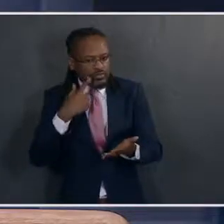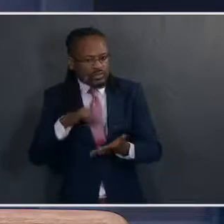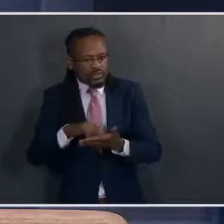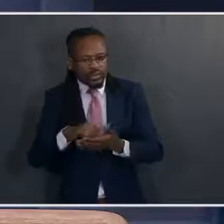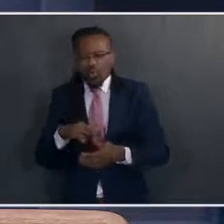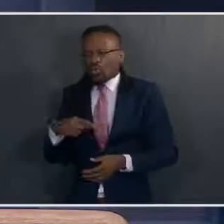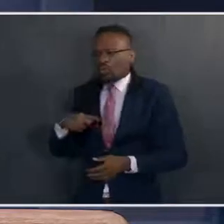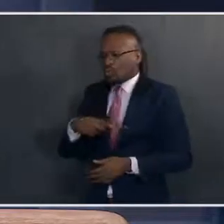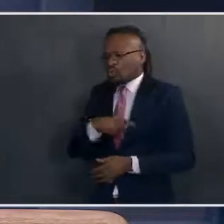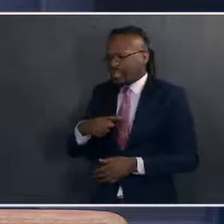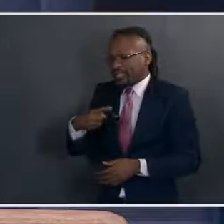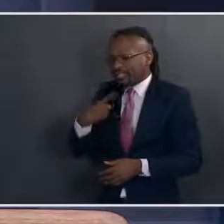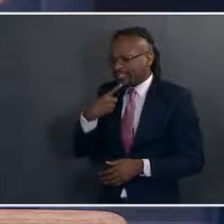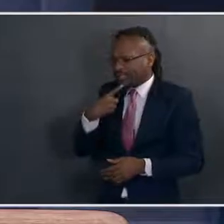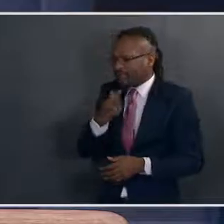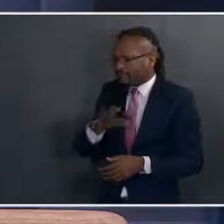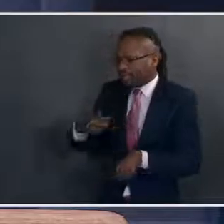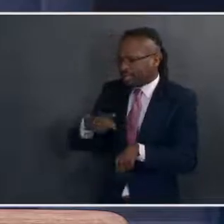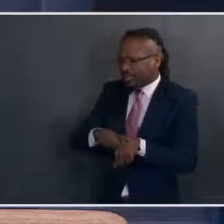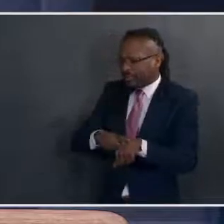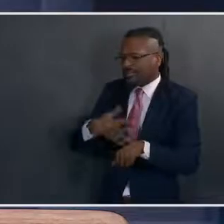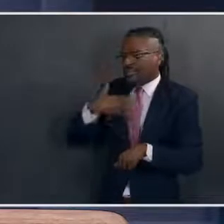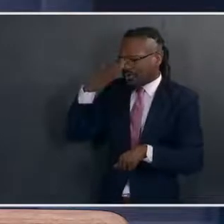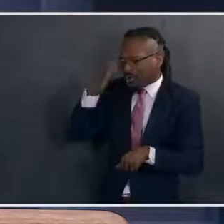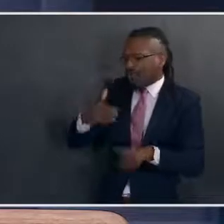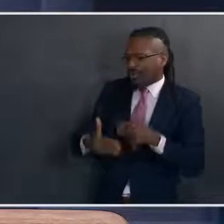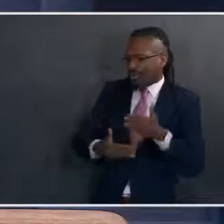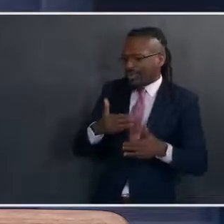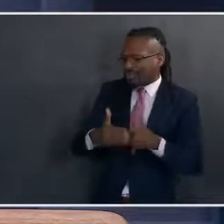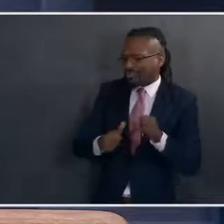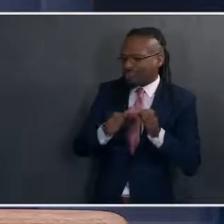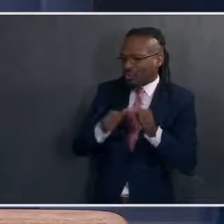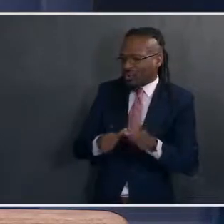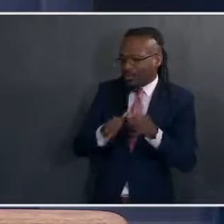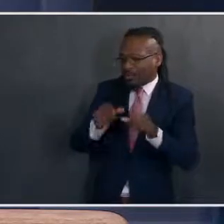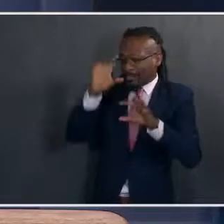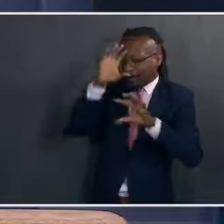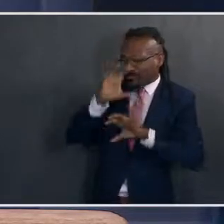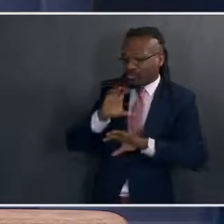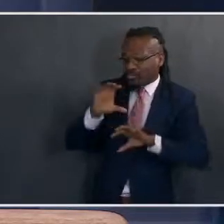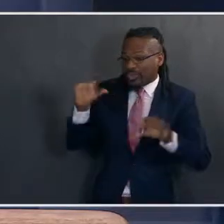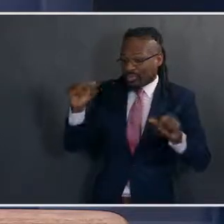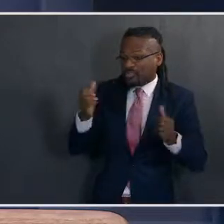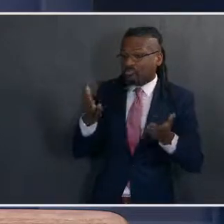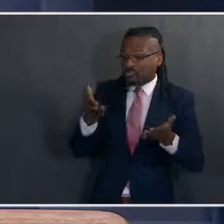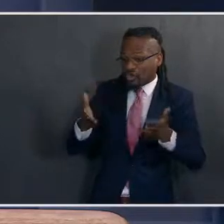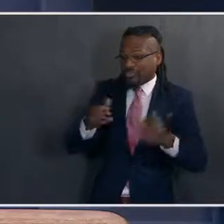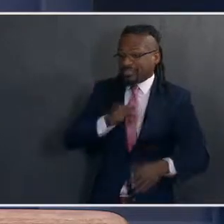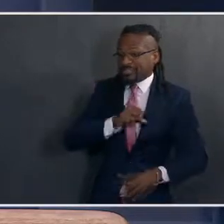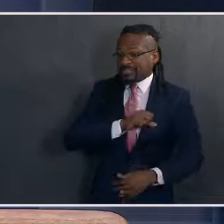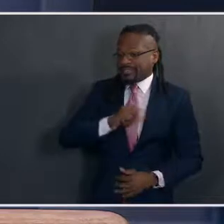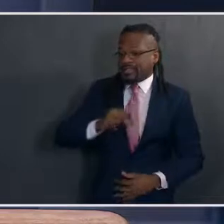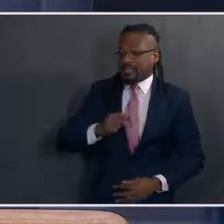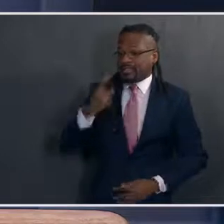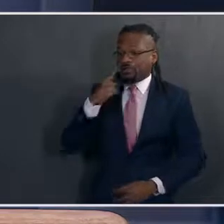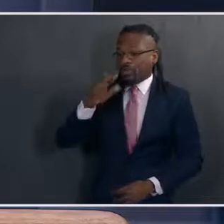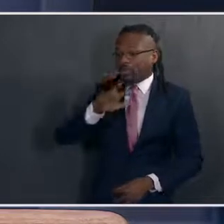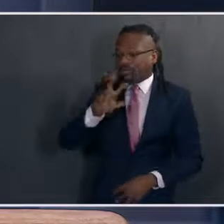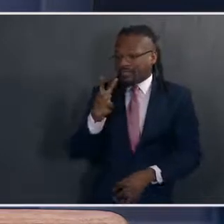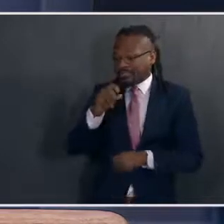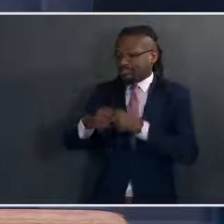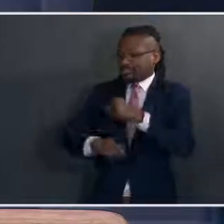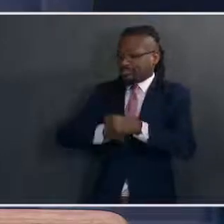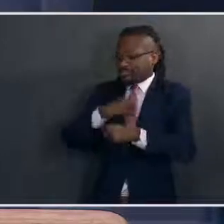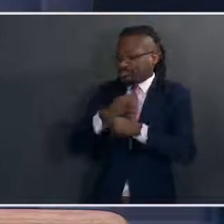in here a few times, but I know this is an ongoing process. You know, the president, having served in the Senate for 36 years, fully recognizes